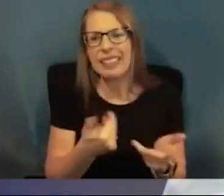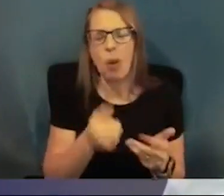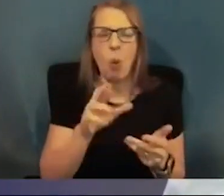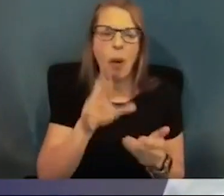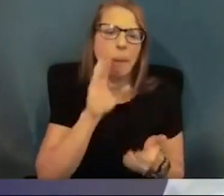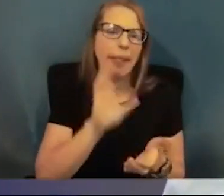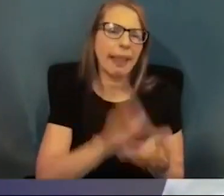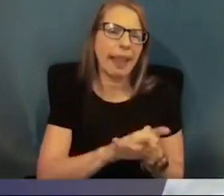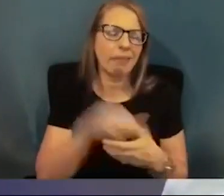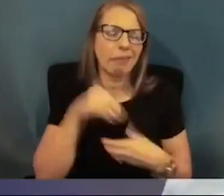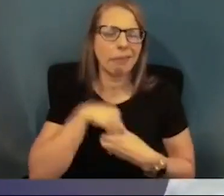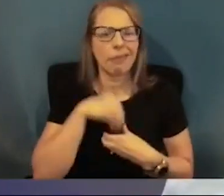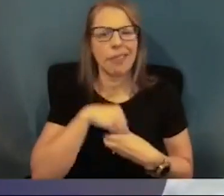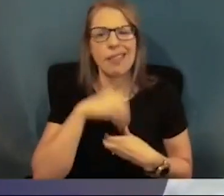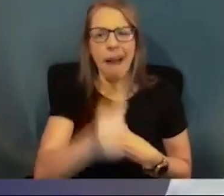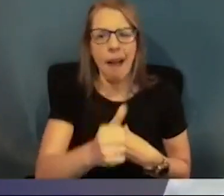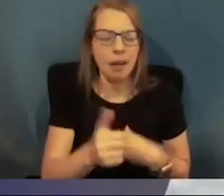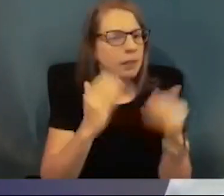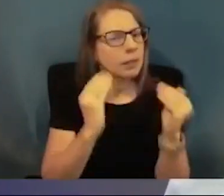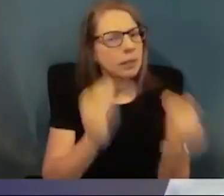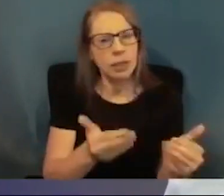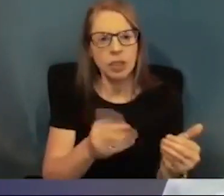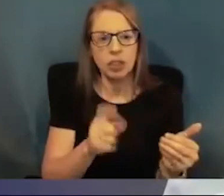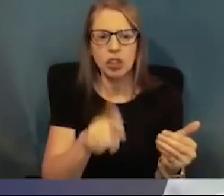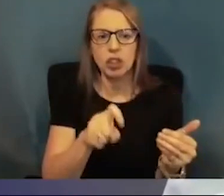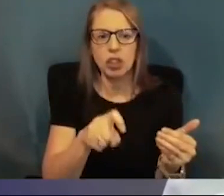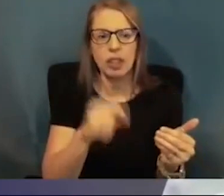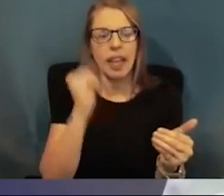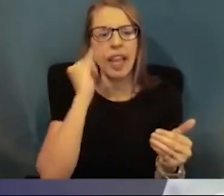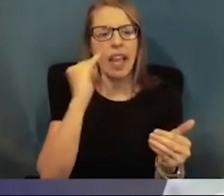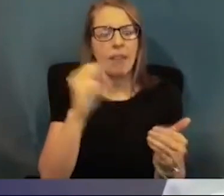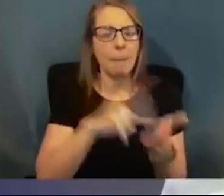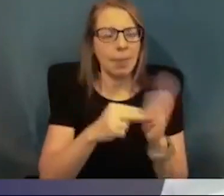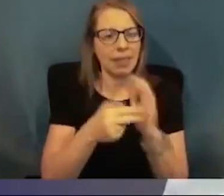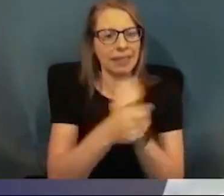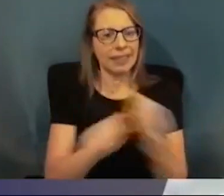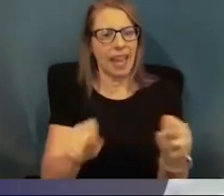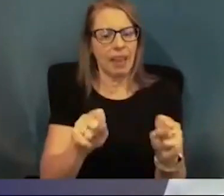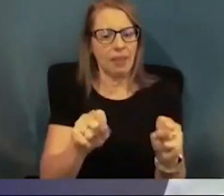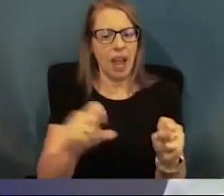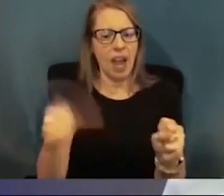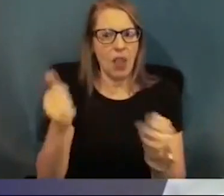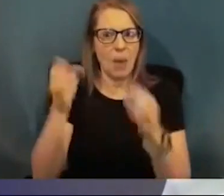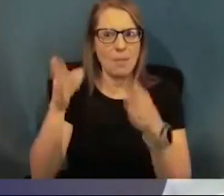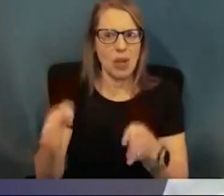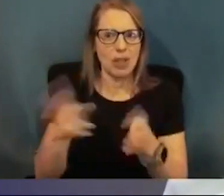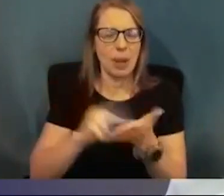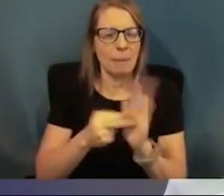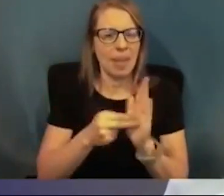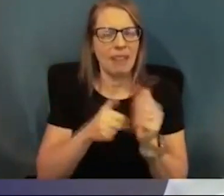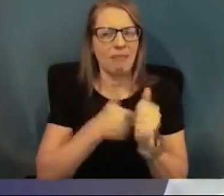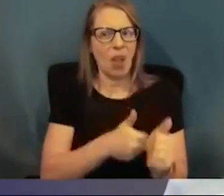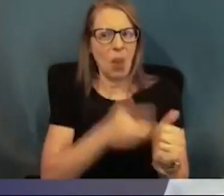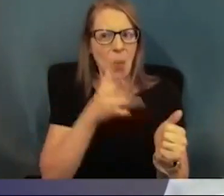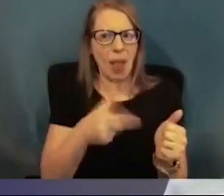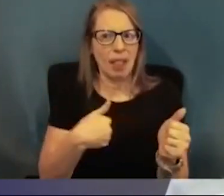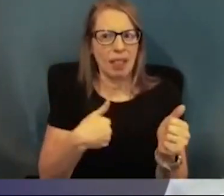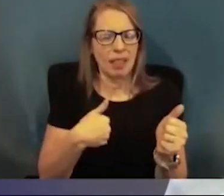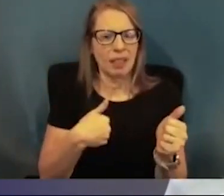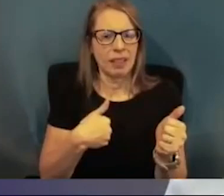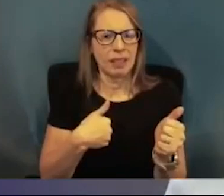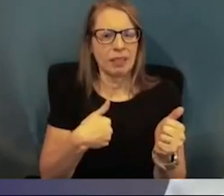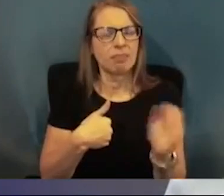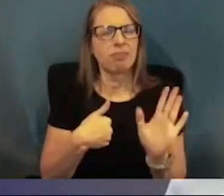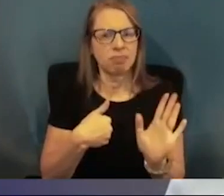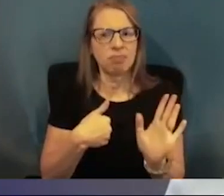But you know what? If it might help save another life, then I'm going to do that. I'm going to put myself out there. I'm going to wear